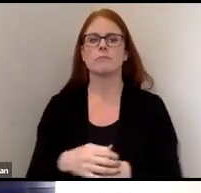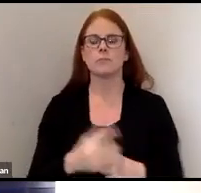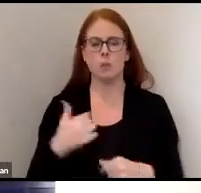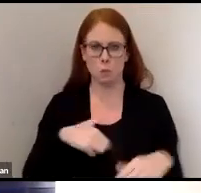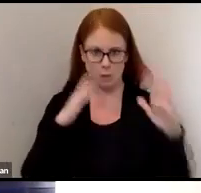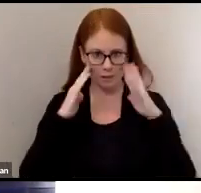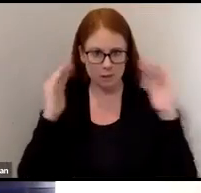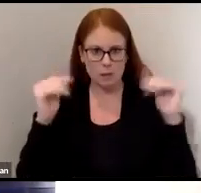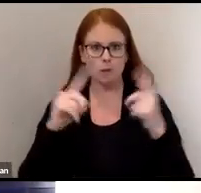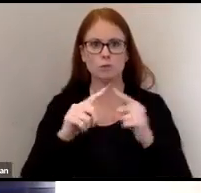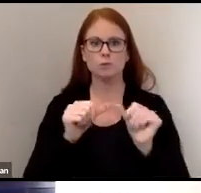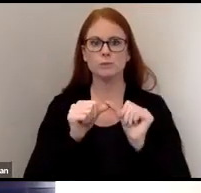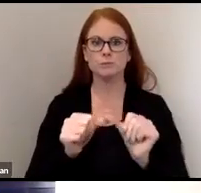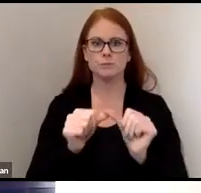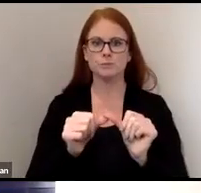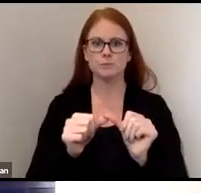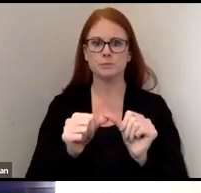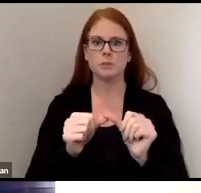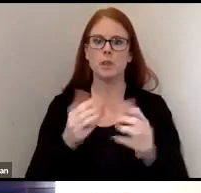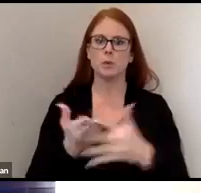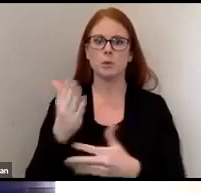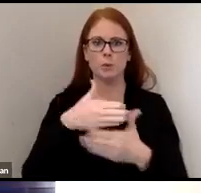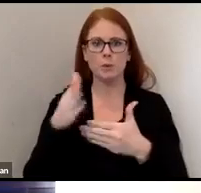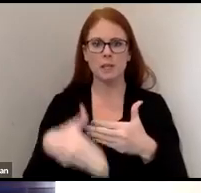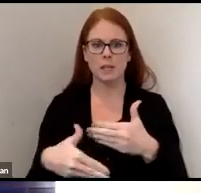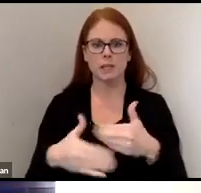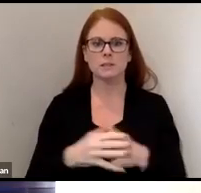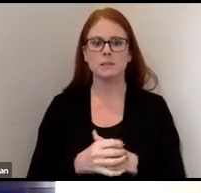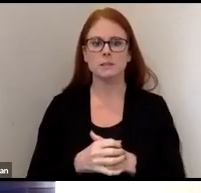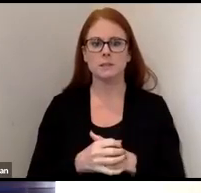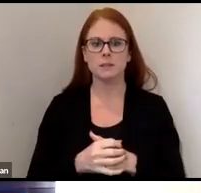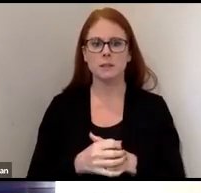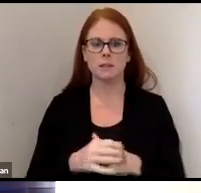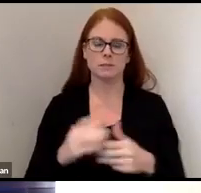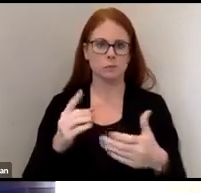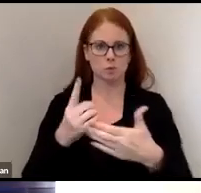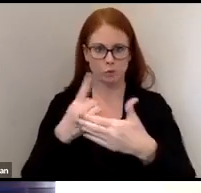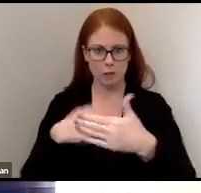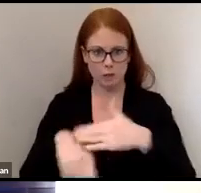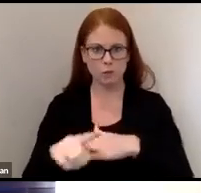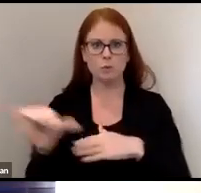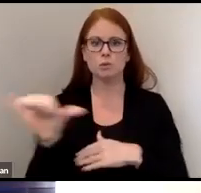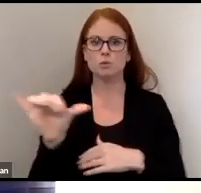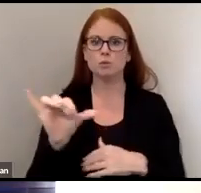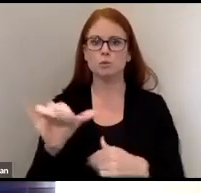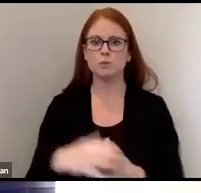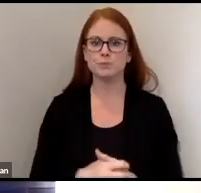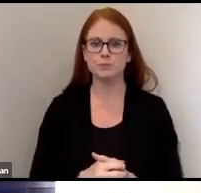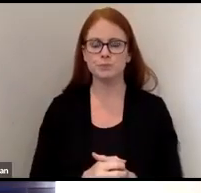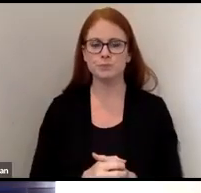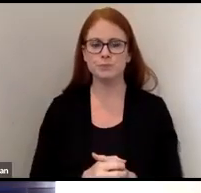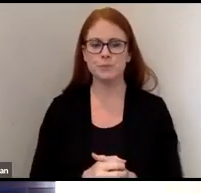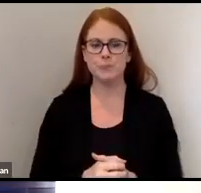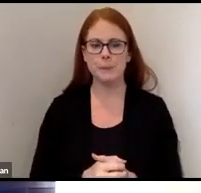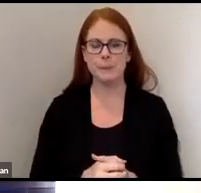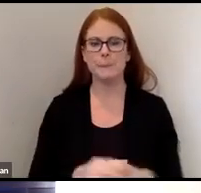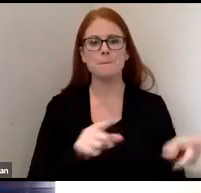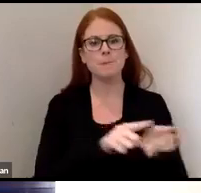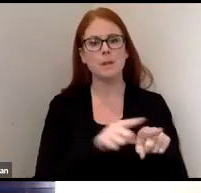expect that to continue over the weekend and into next week. And